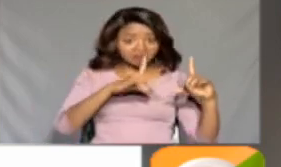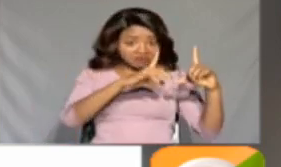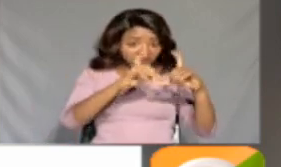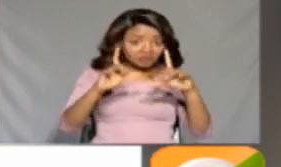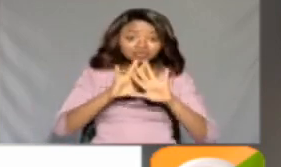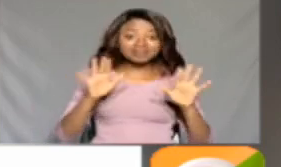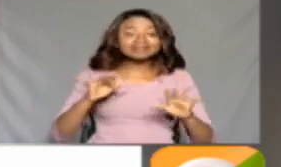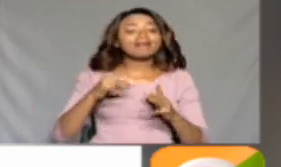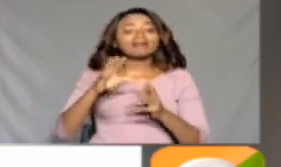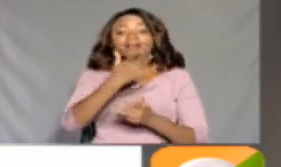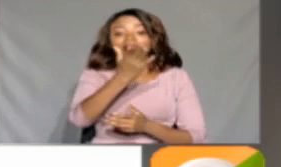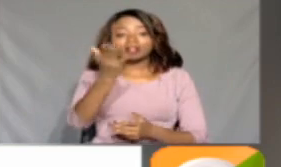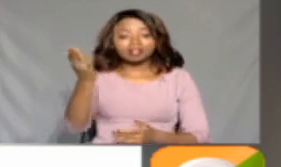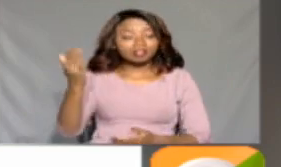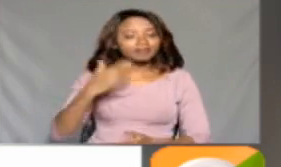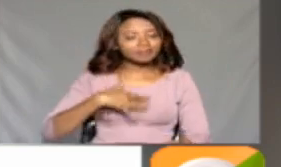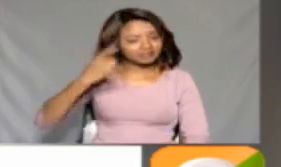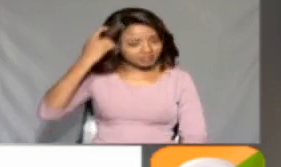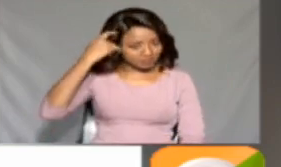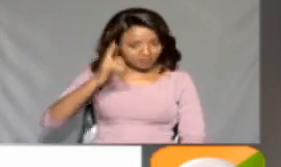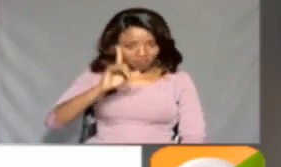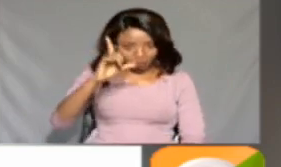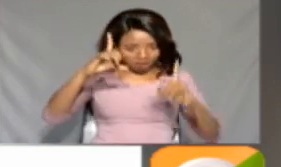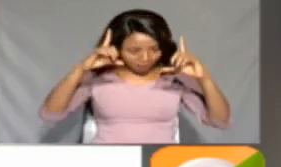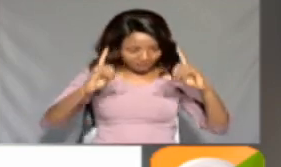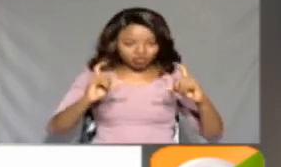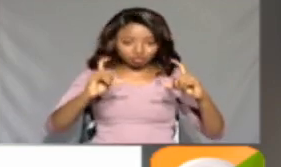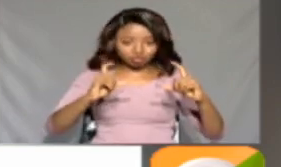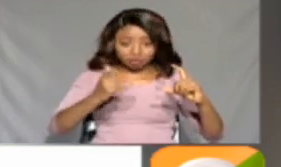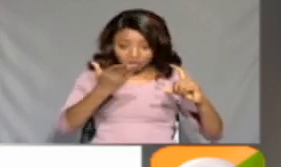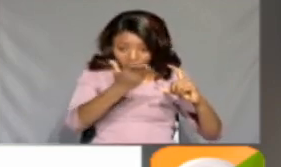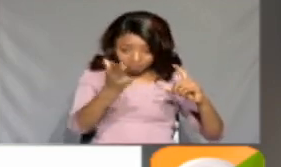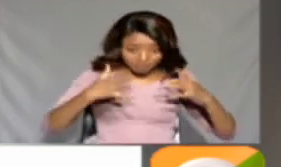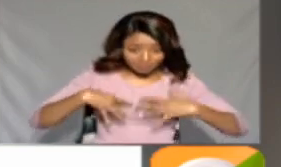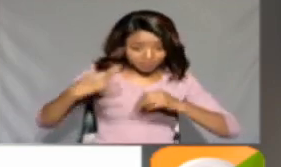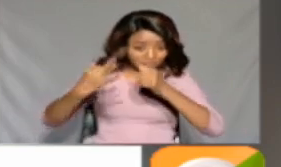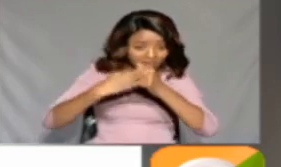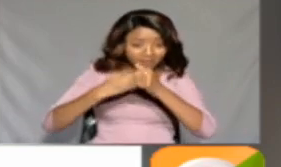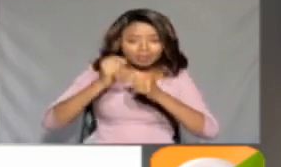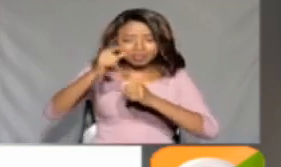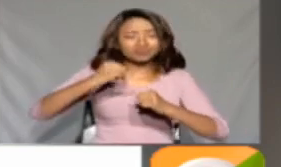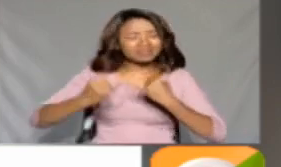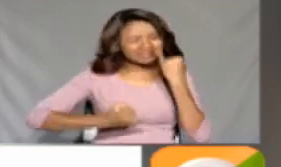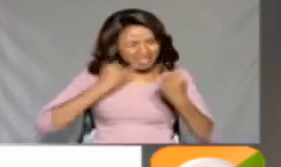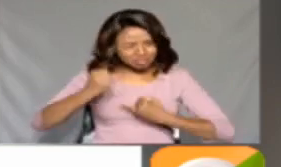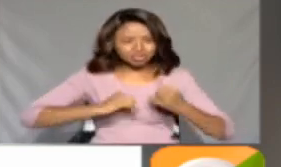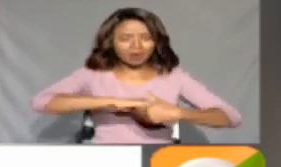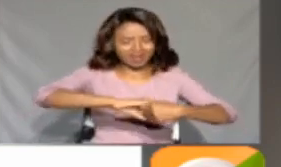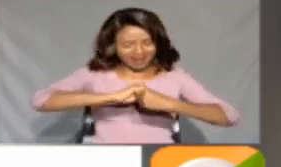Wakati wa Kibra mkumbuke kitu moja. Nyinyi ndio mnafaa kufurahia handshake kushinda watu wengine.